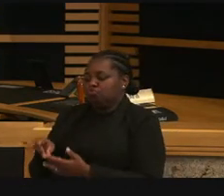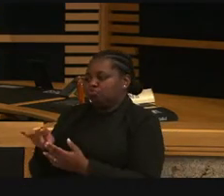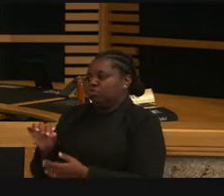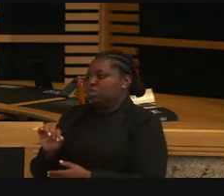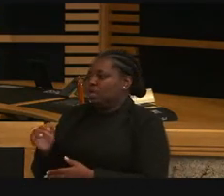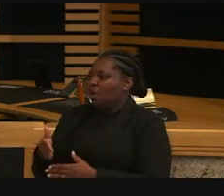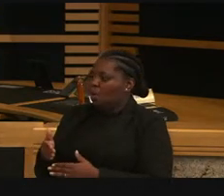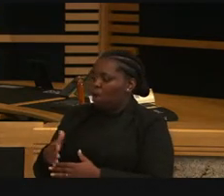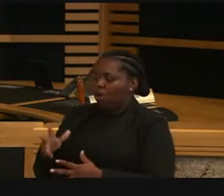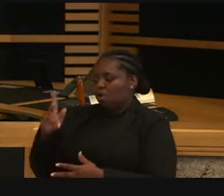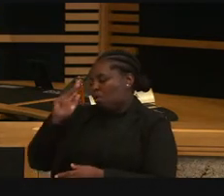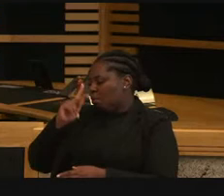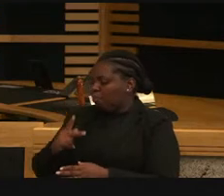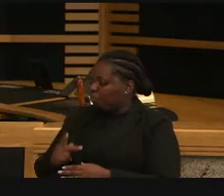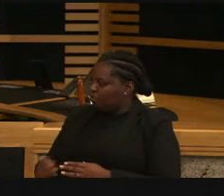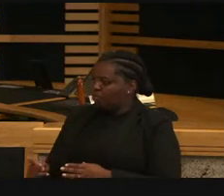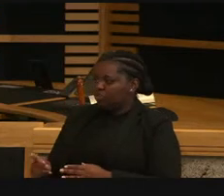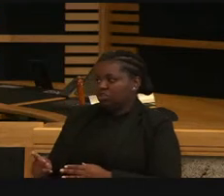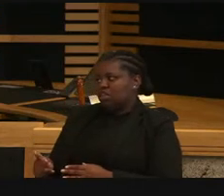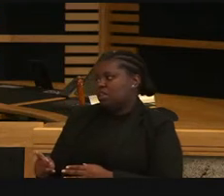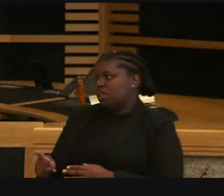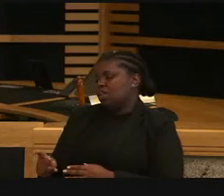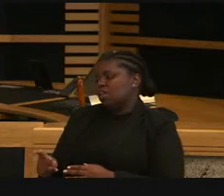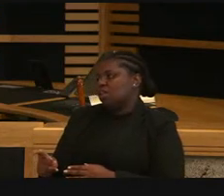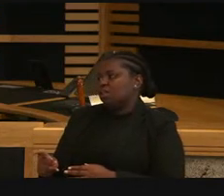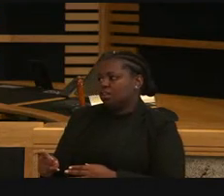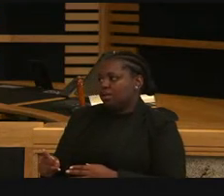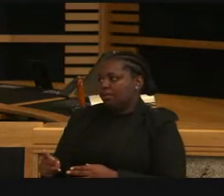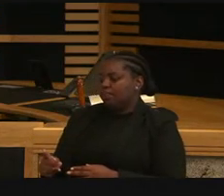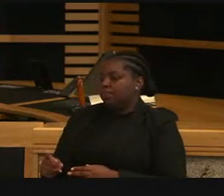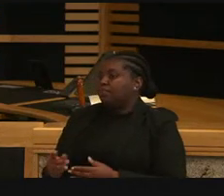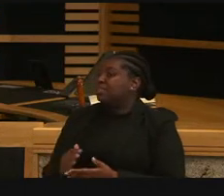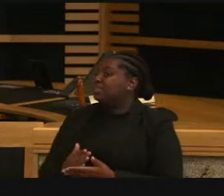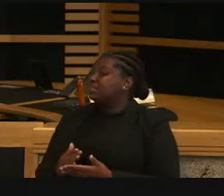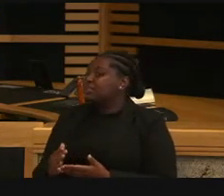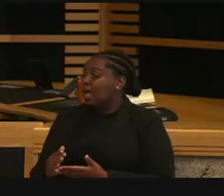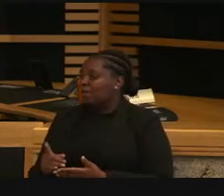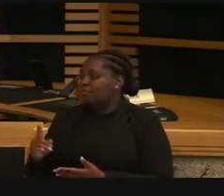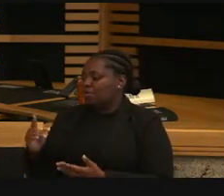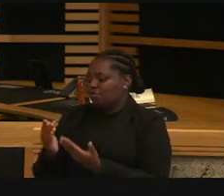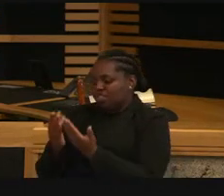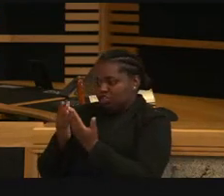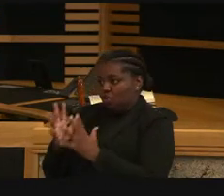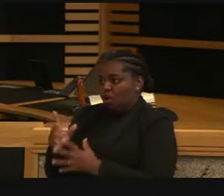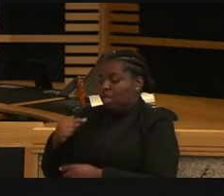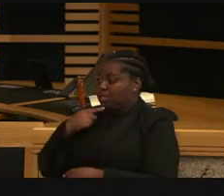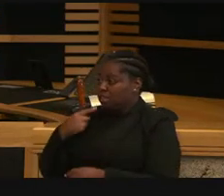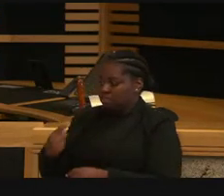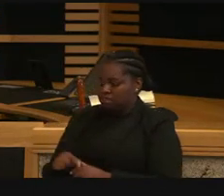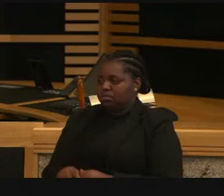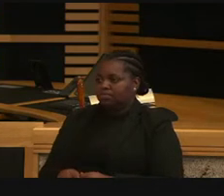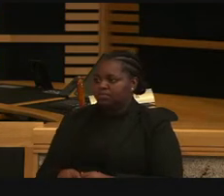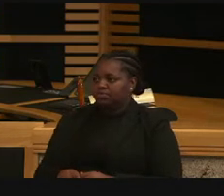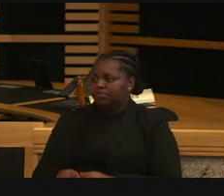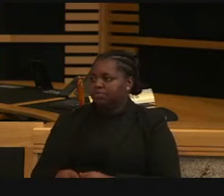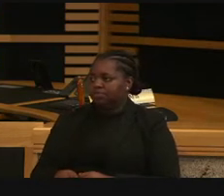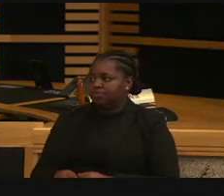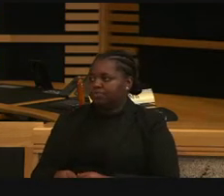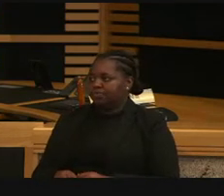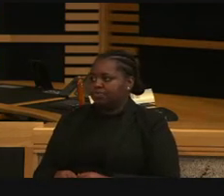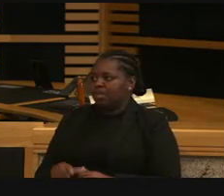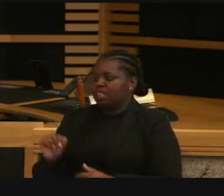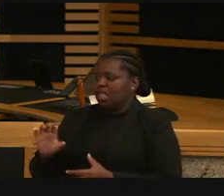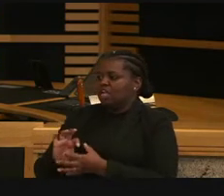or professional. On professional, one of the scholars once said, the chain of